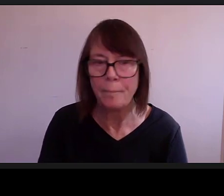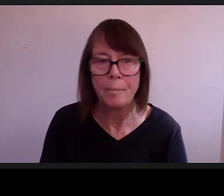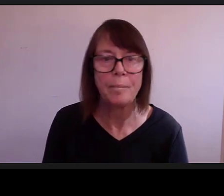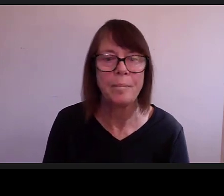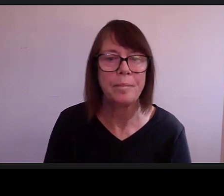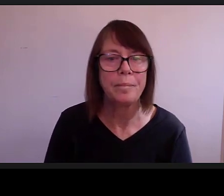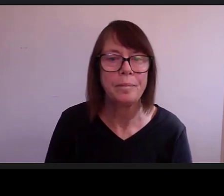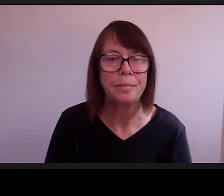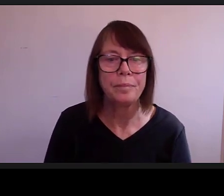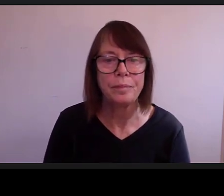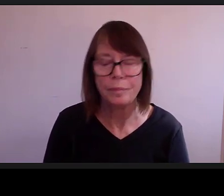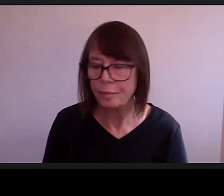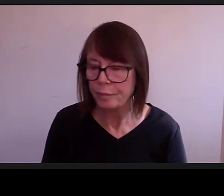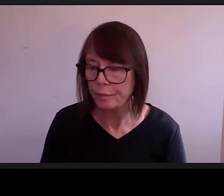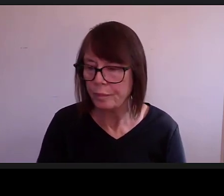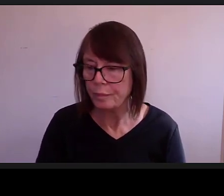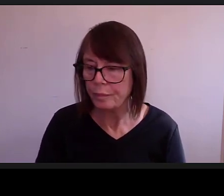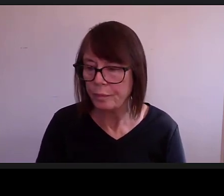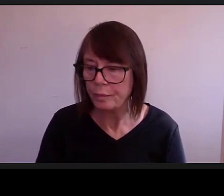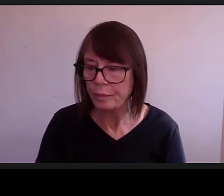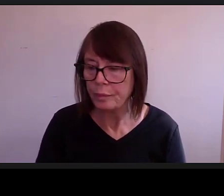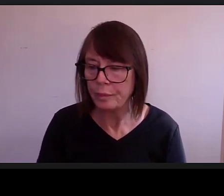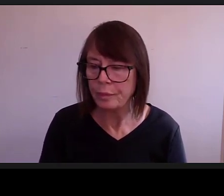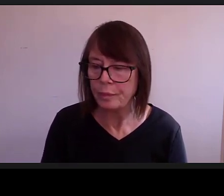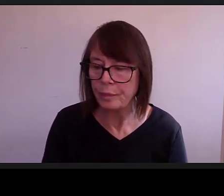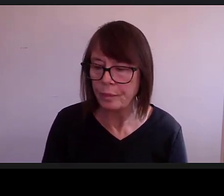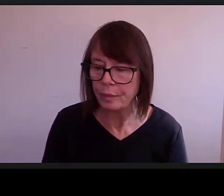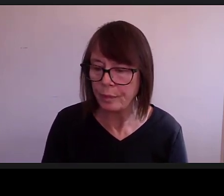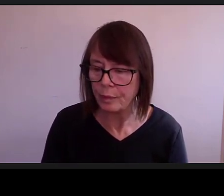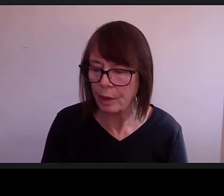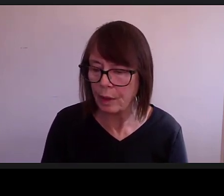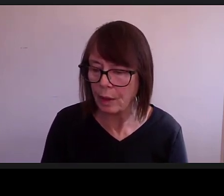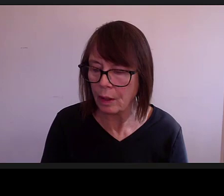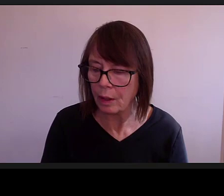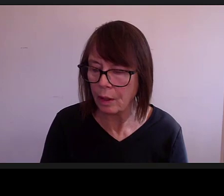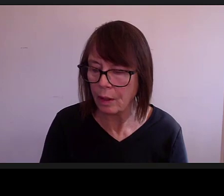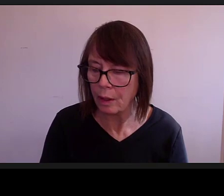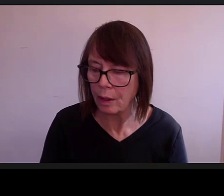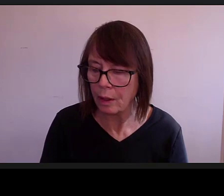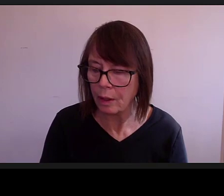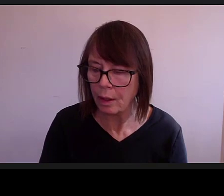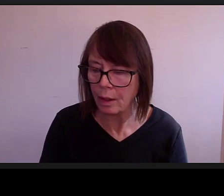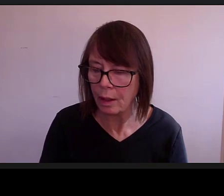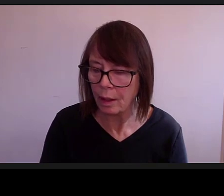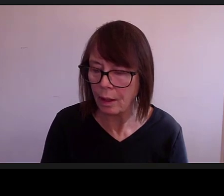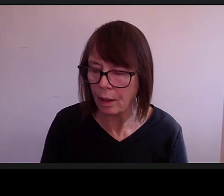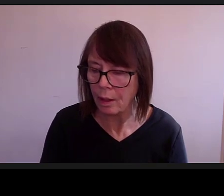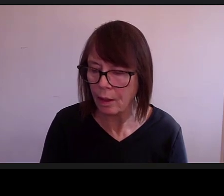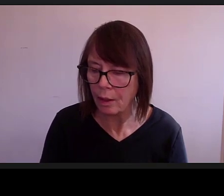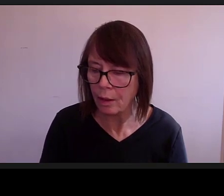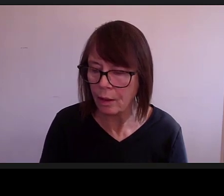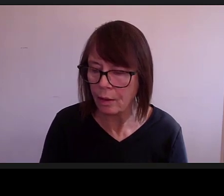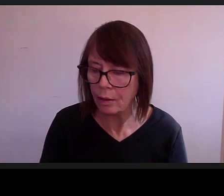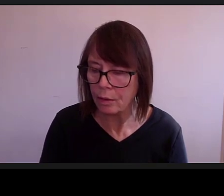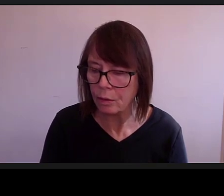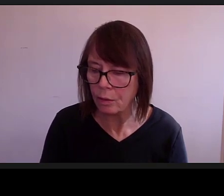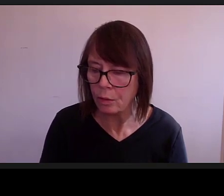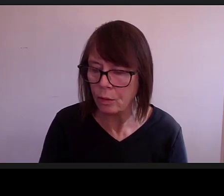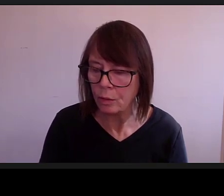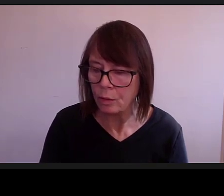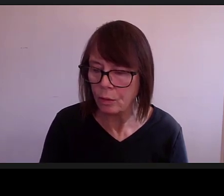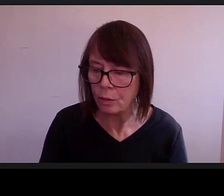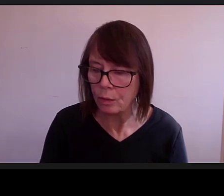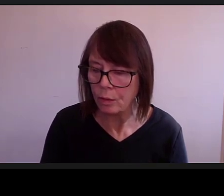topic. So first, I'd really like to hear from you. What does a trauma-informed